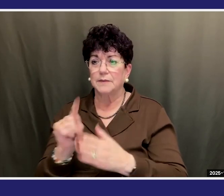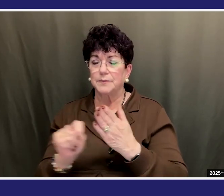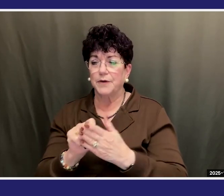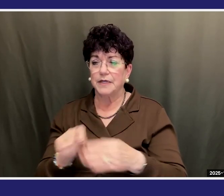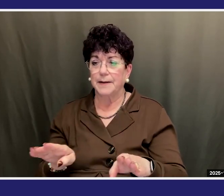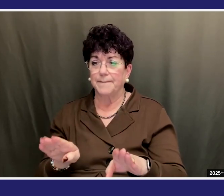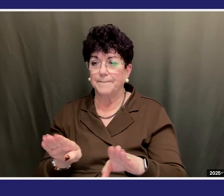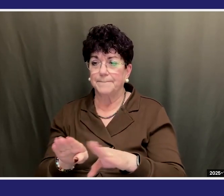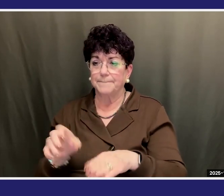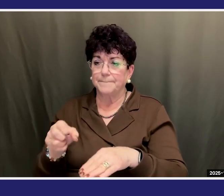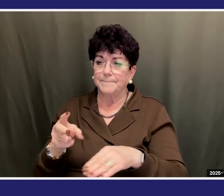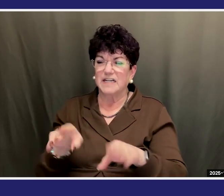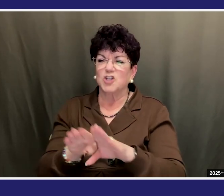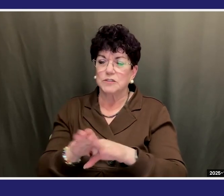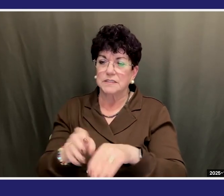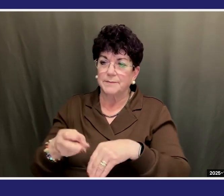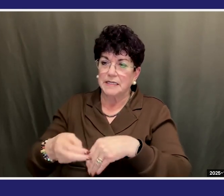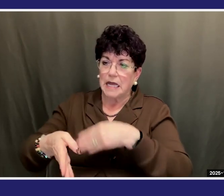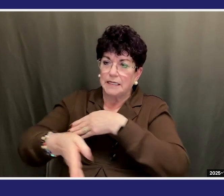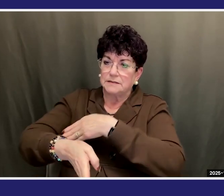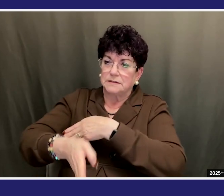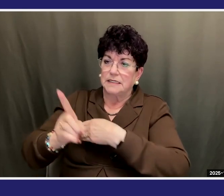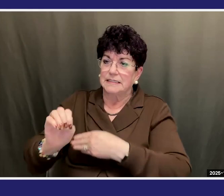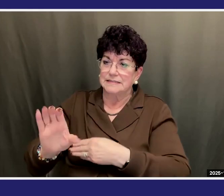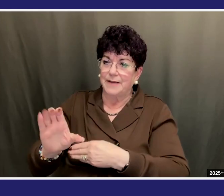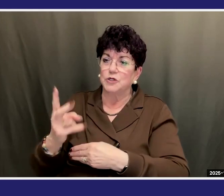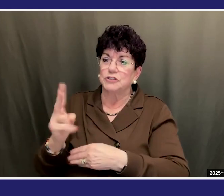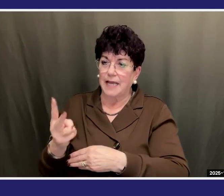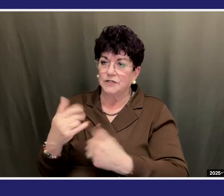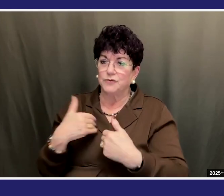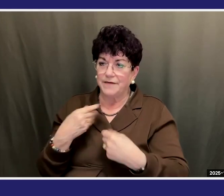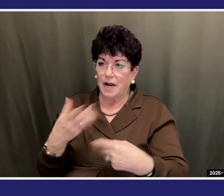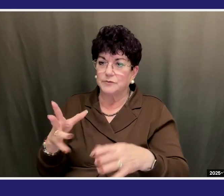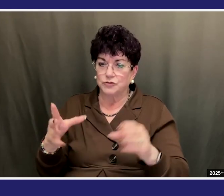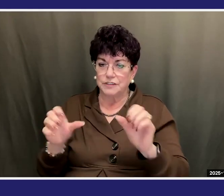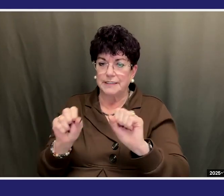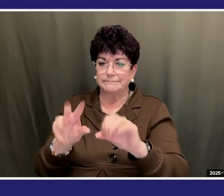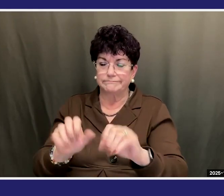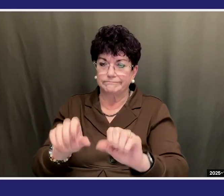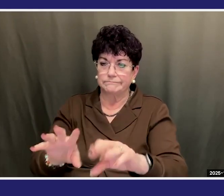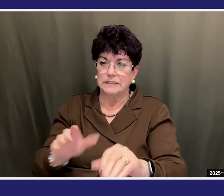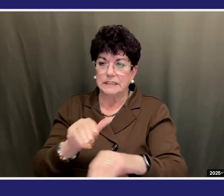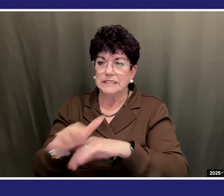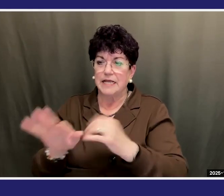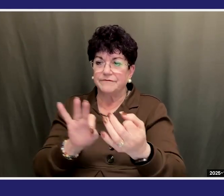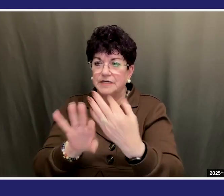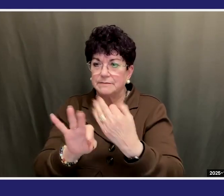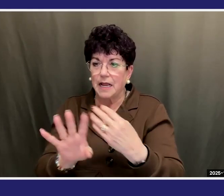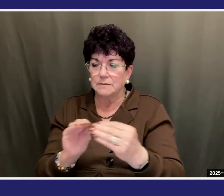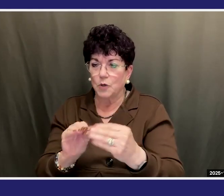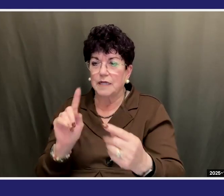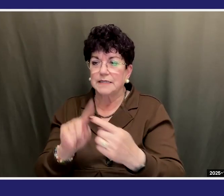on December 2nd. We will need to take some time, just given the breadth of depth of feedback and comments that we've